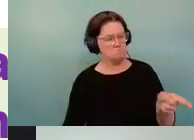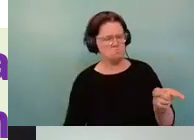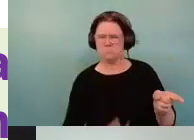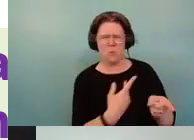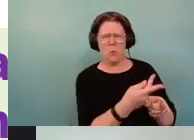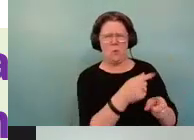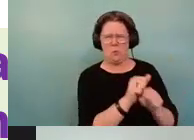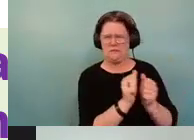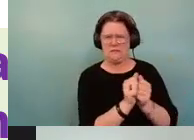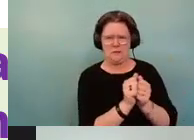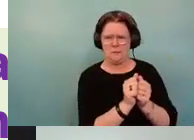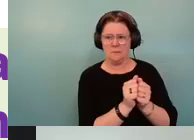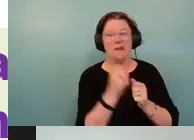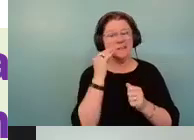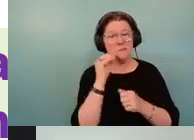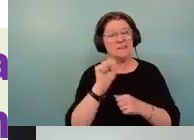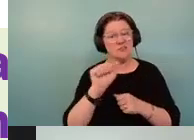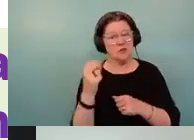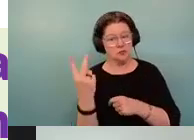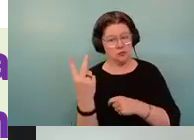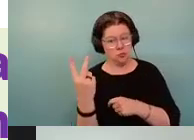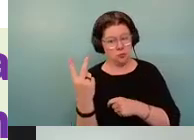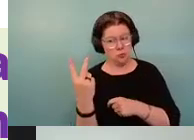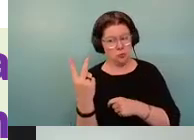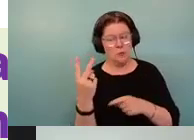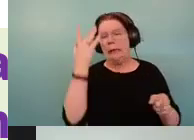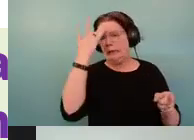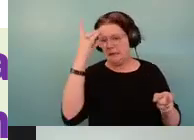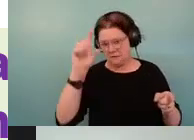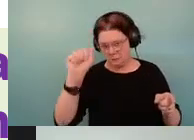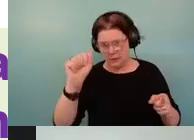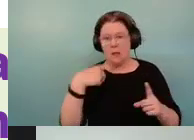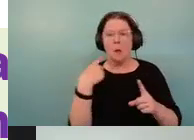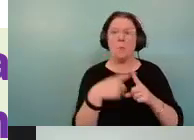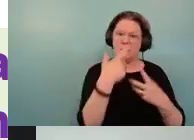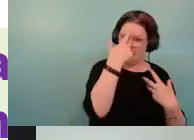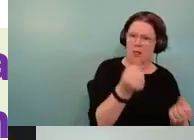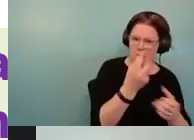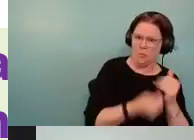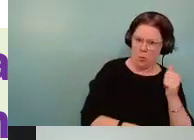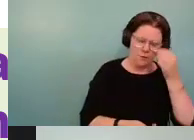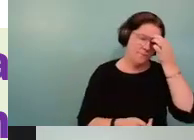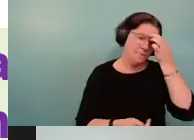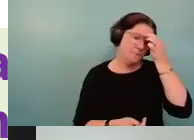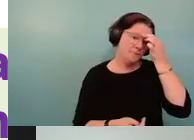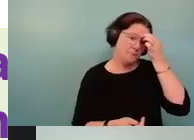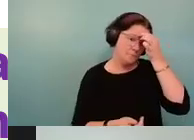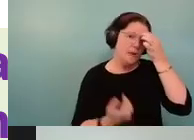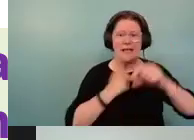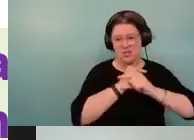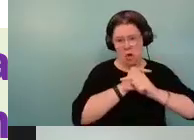with two sexual assaults through. She has an intellectual disability and some mental health disability. She has a